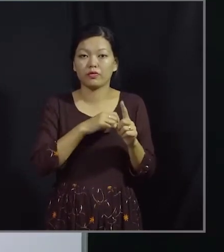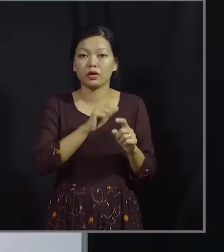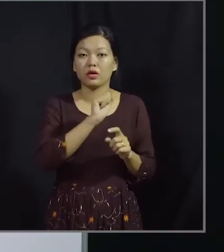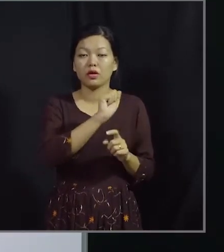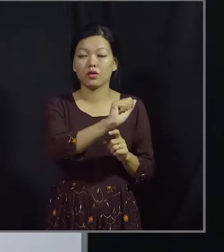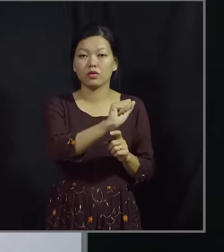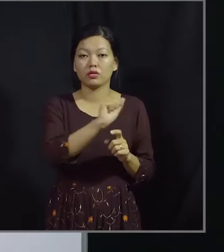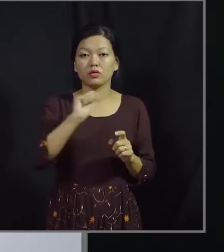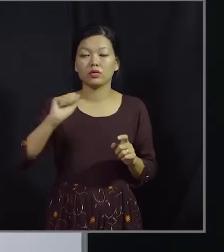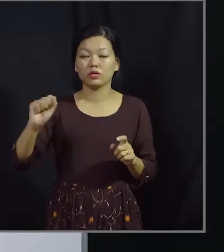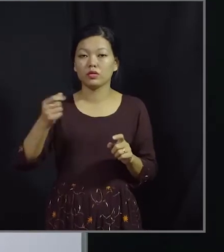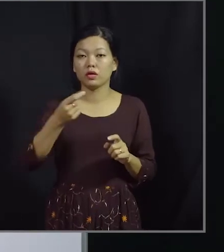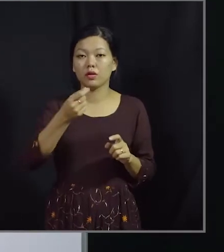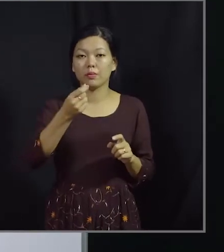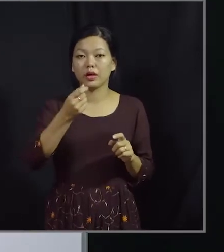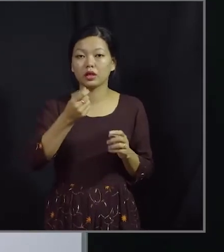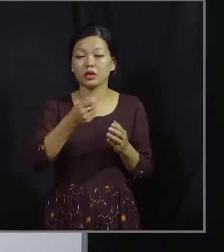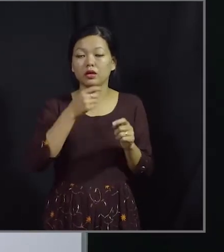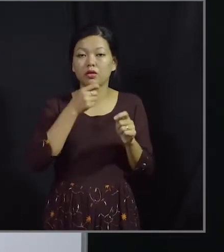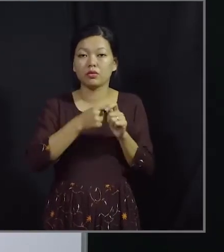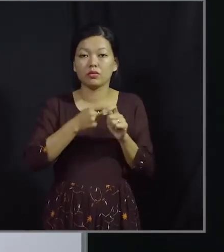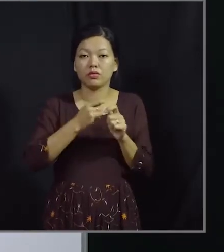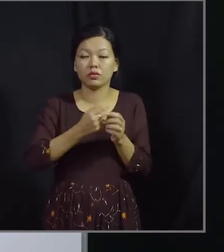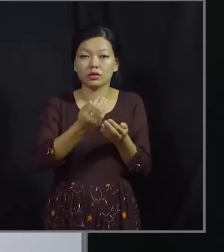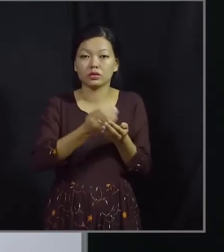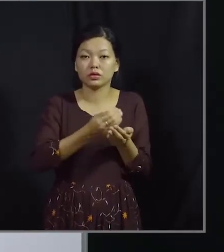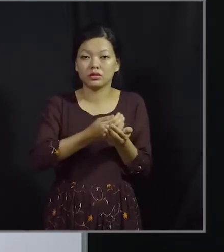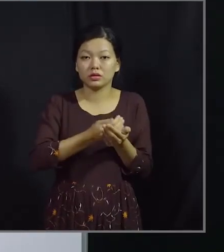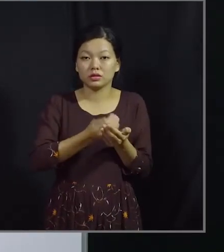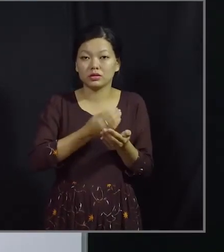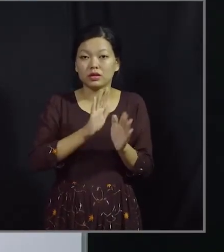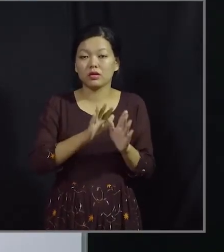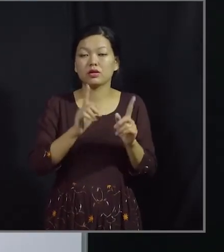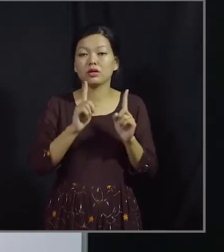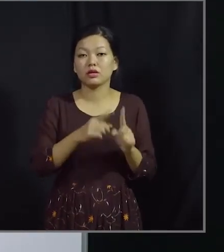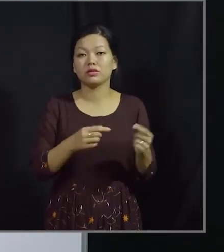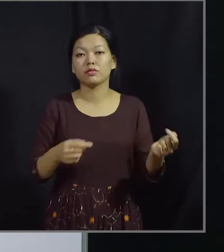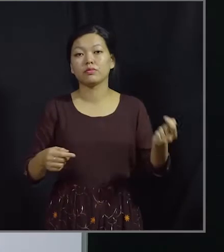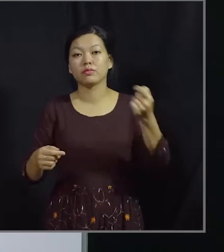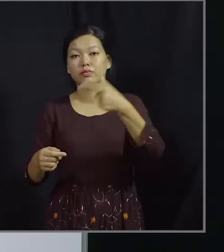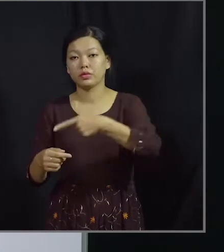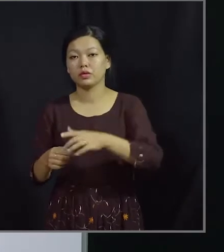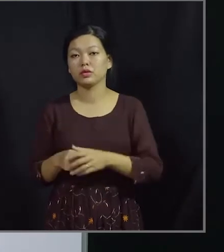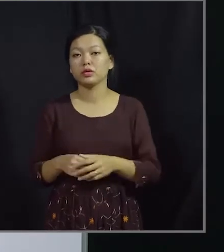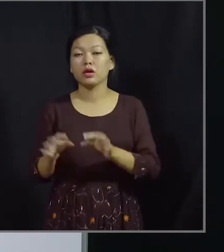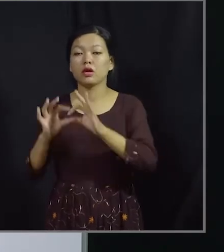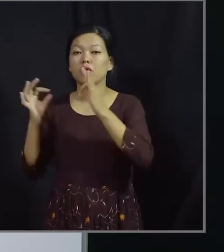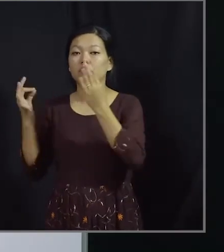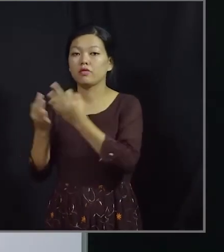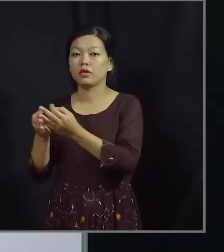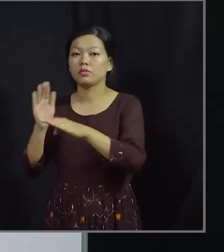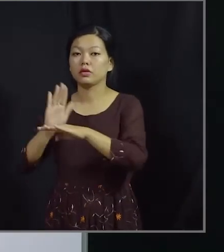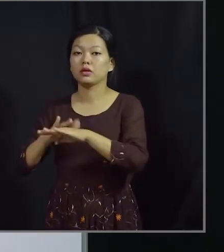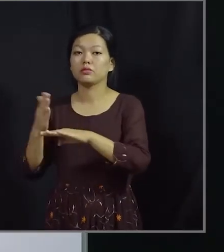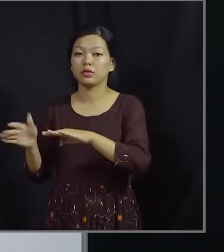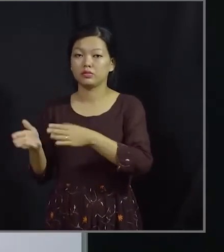or reserves, or in other words, accumulated profit and losses that has been incurred or earned